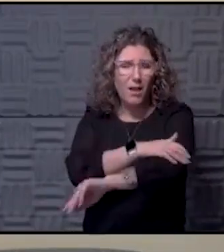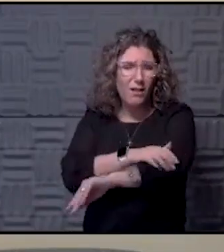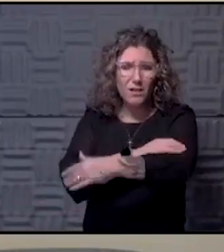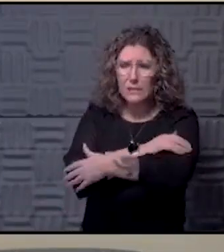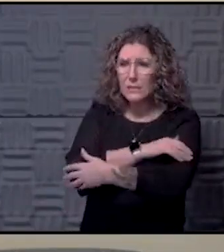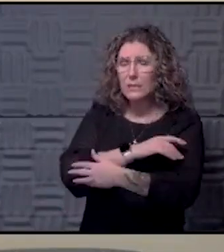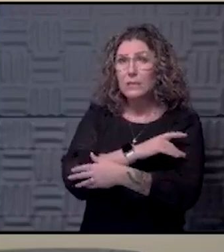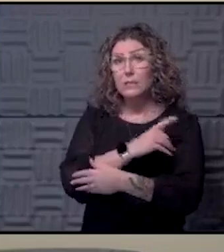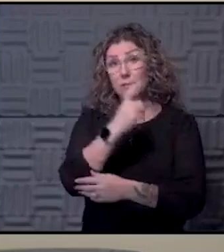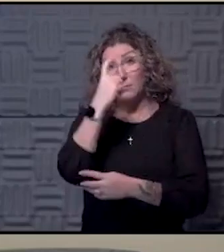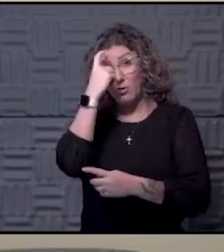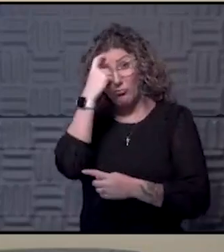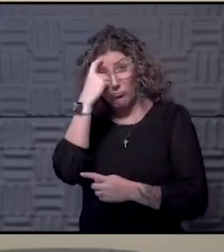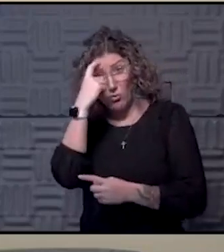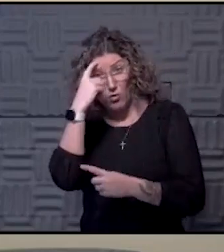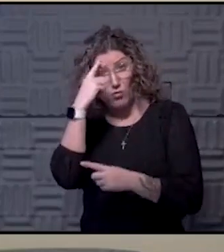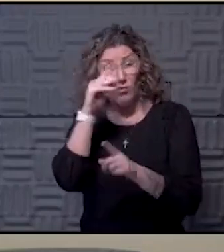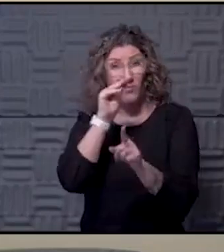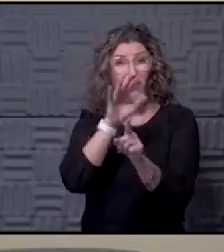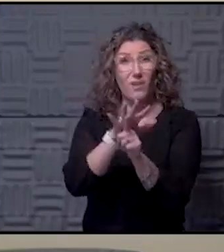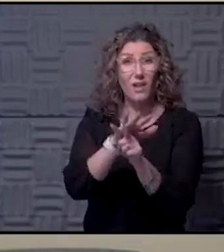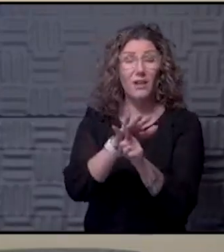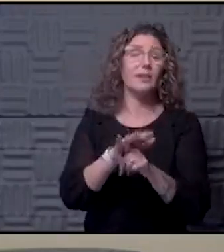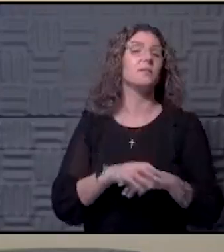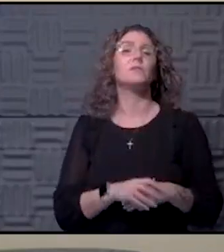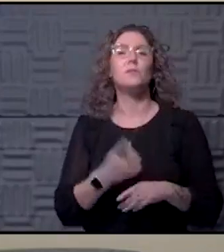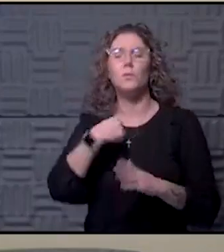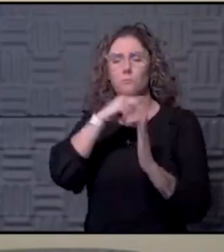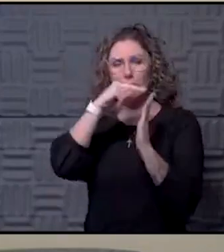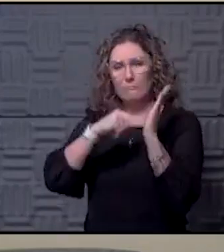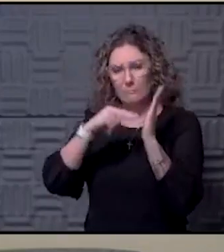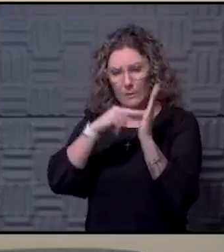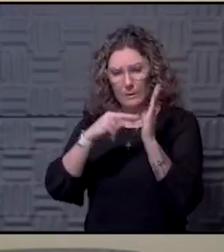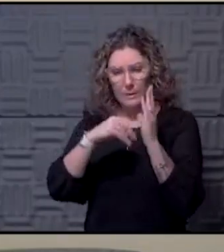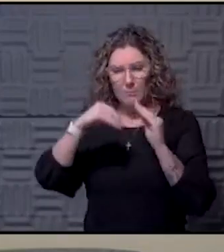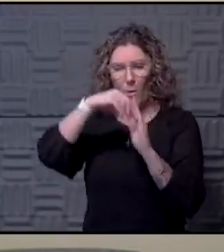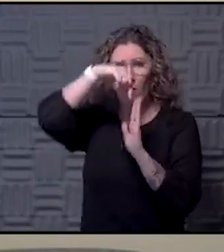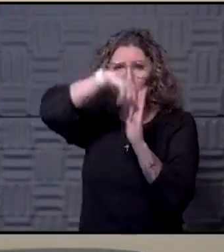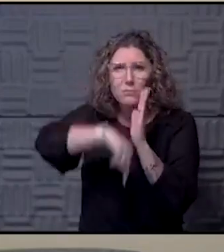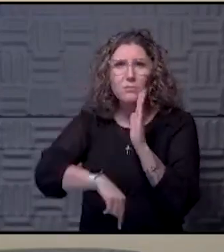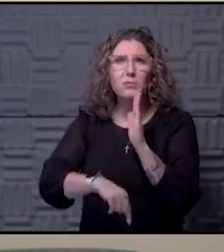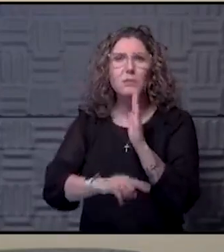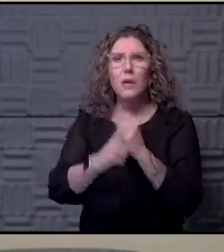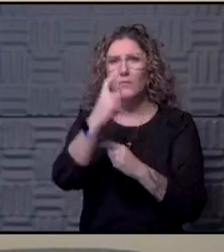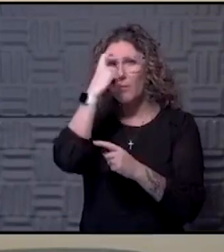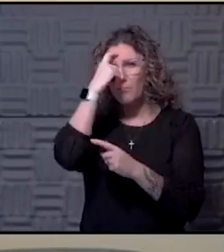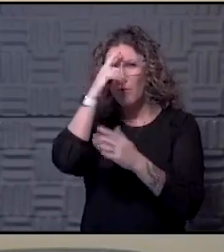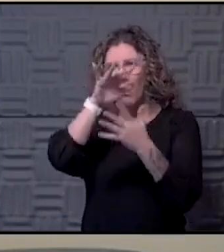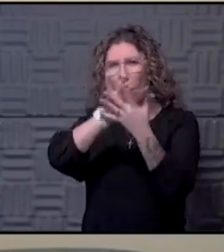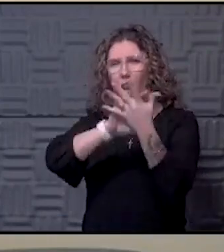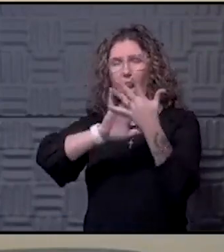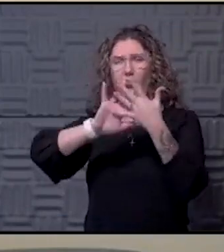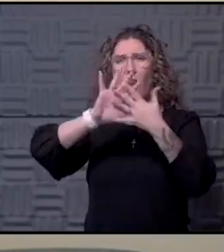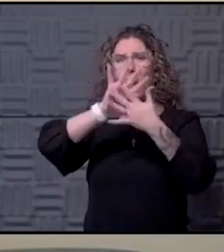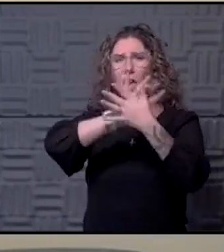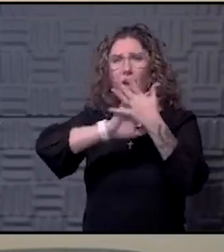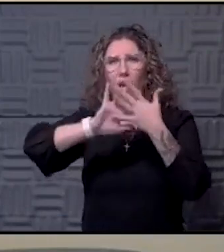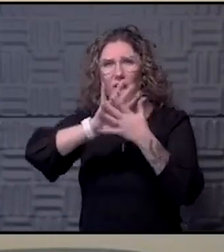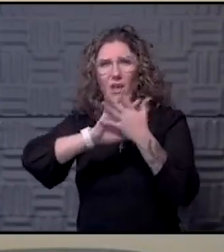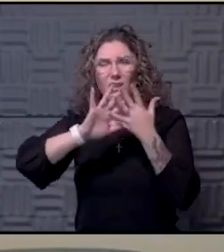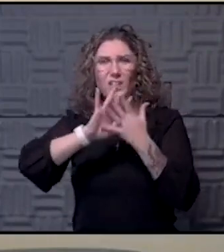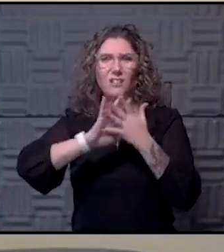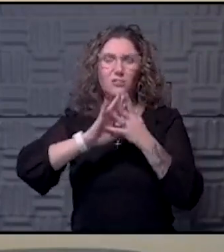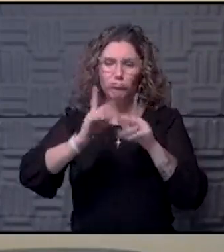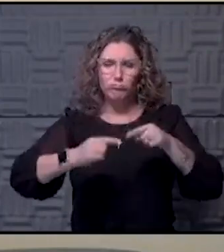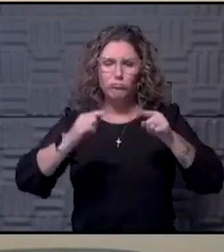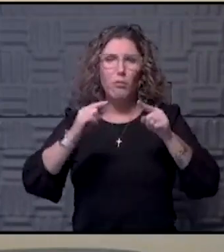neurocognitive effects. So, I think we're reading more about people who are having kind of this brain fog or just having difficulty